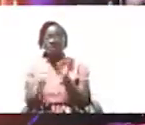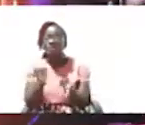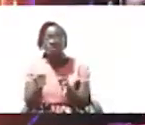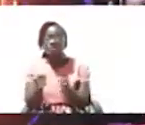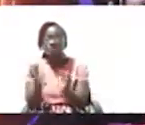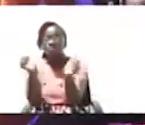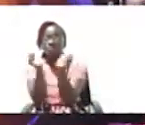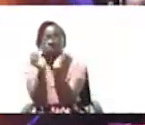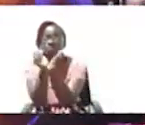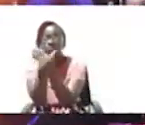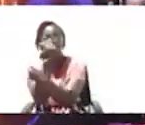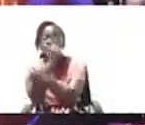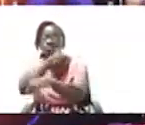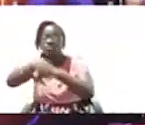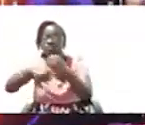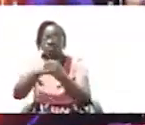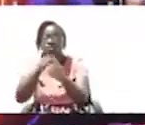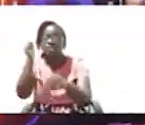Hallelujah. Amen.